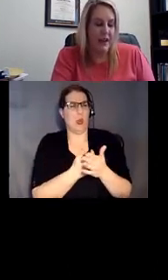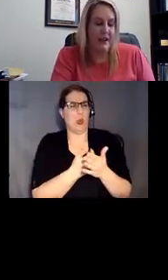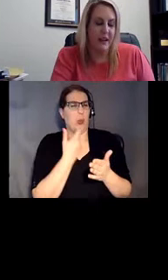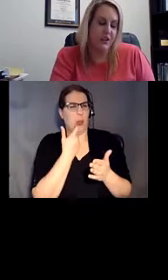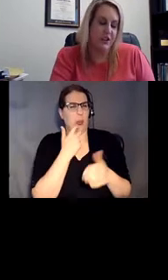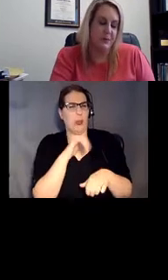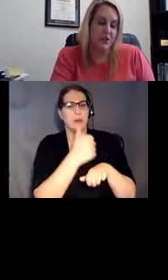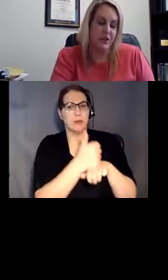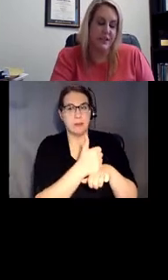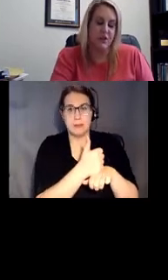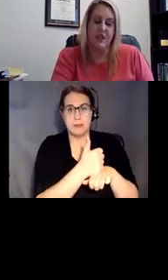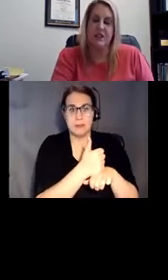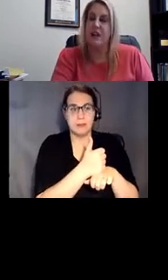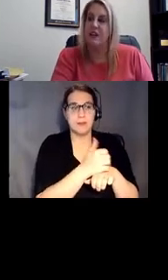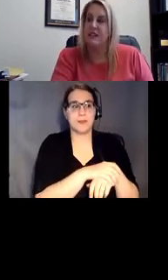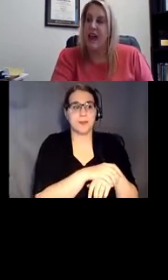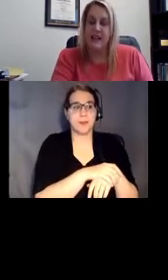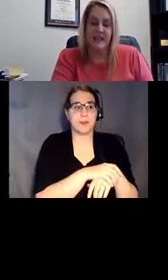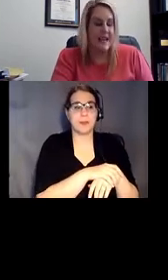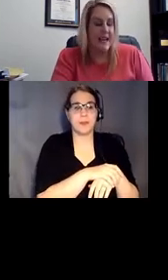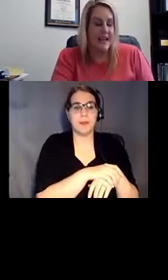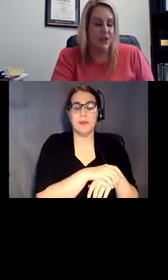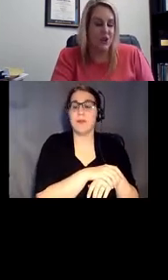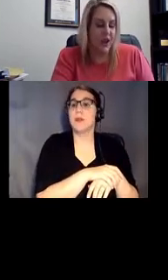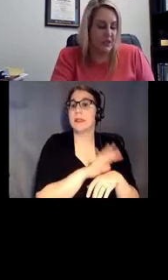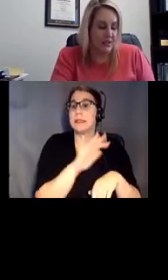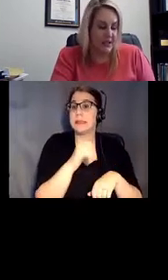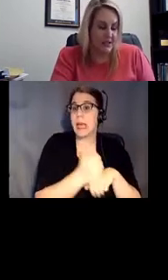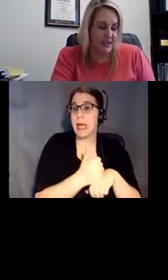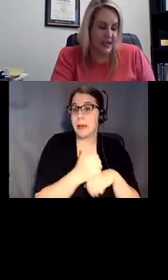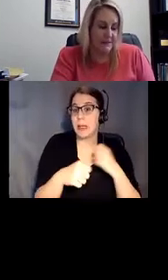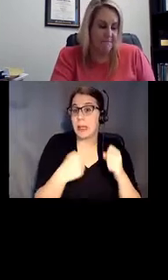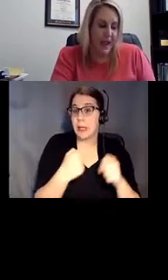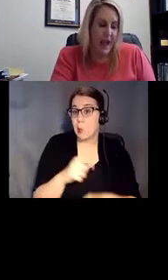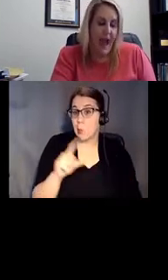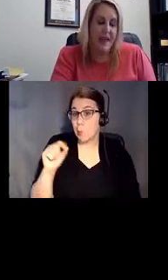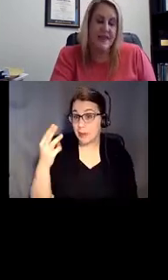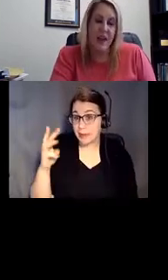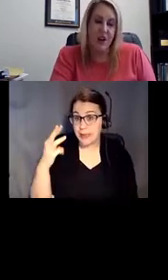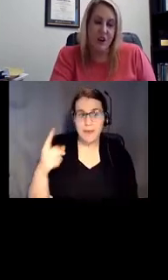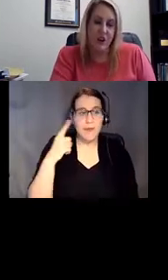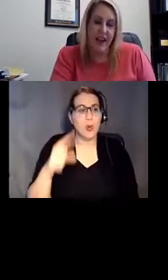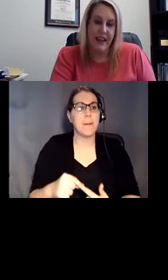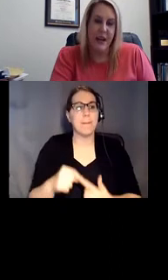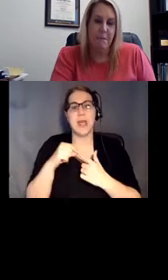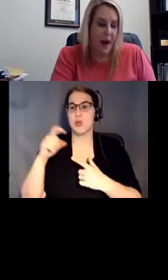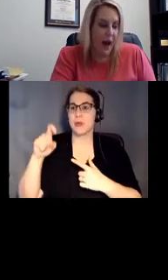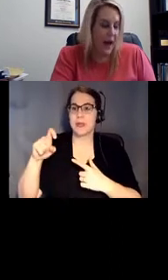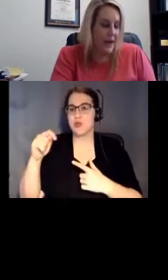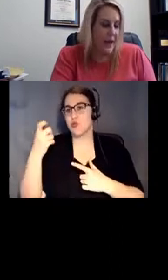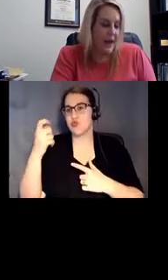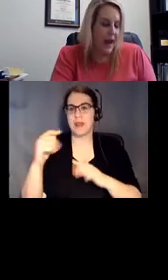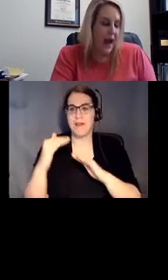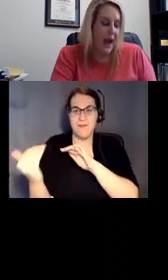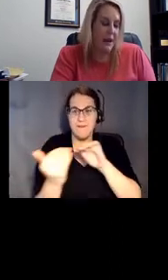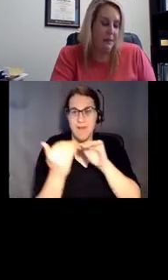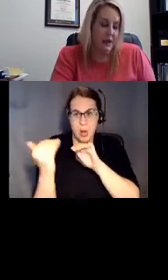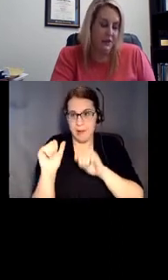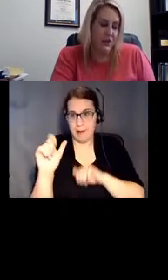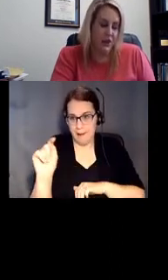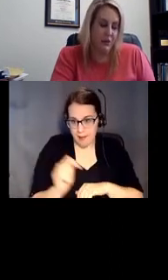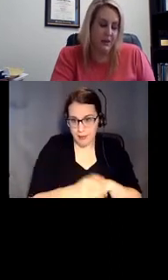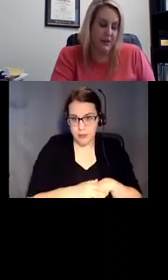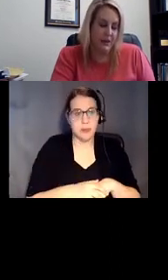were created under the Special Needs Trust Fairness Act in 2016, and they are created by